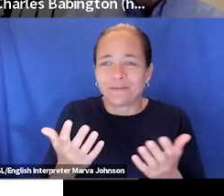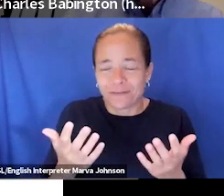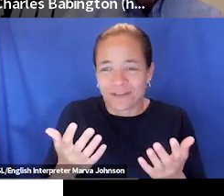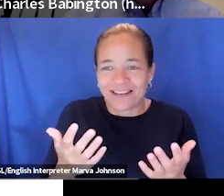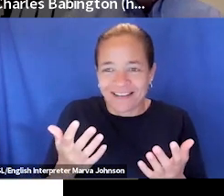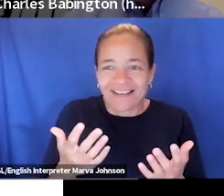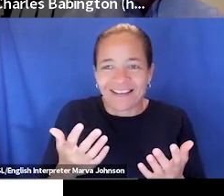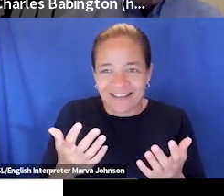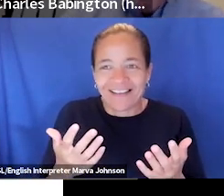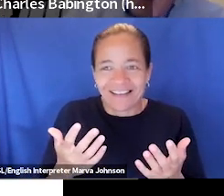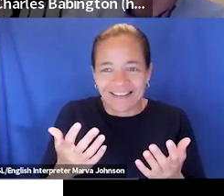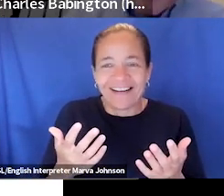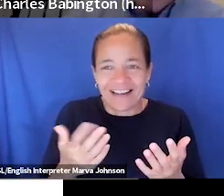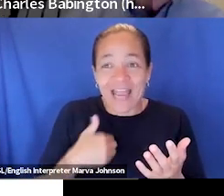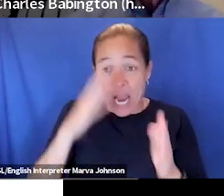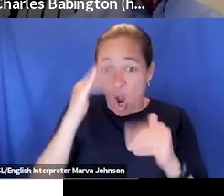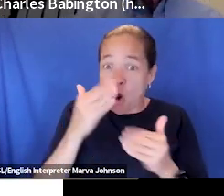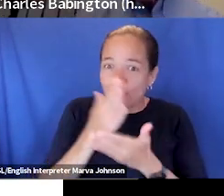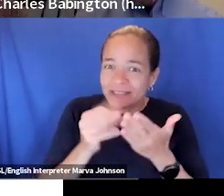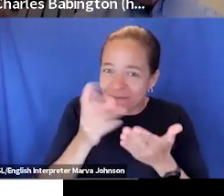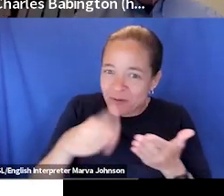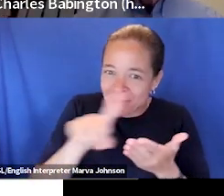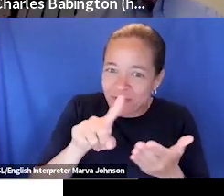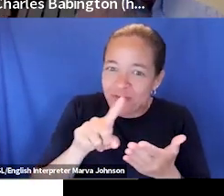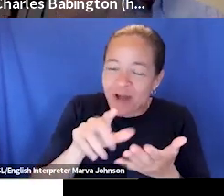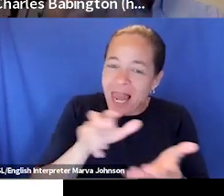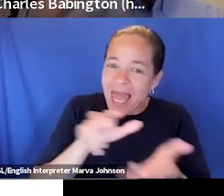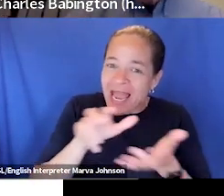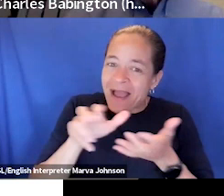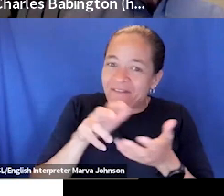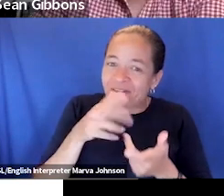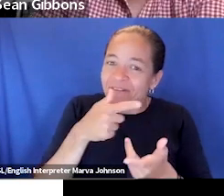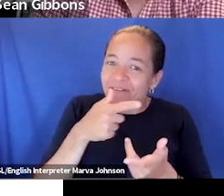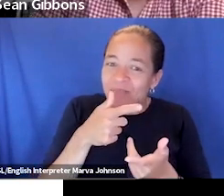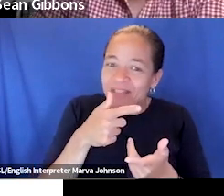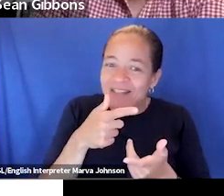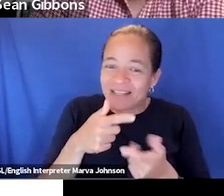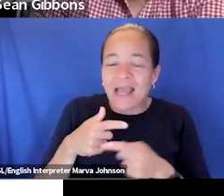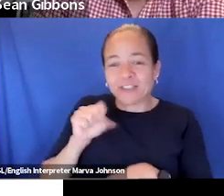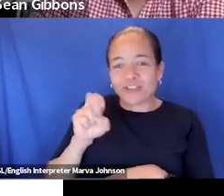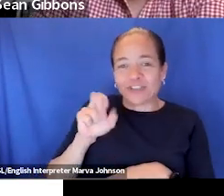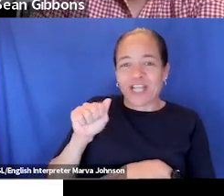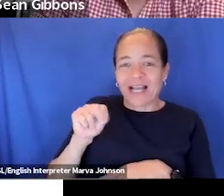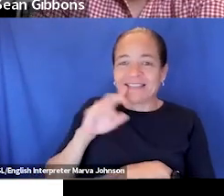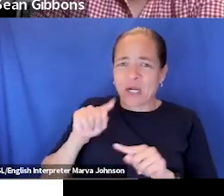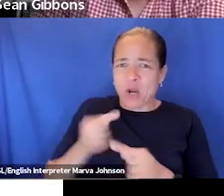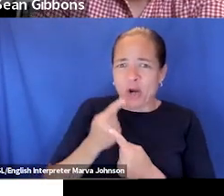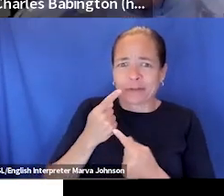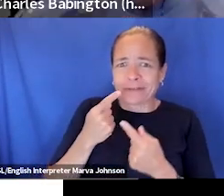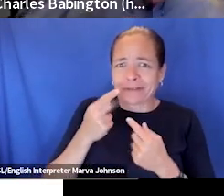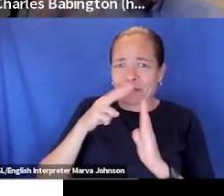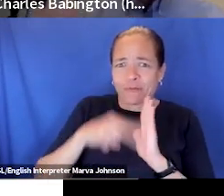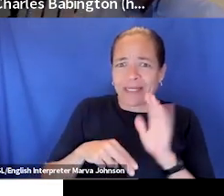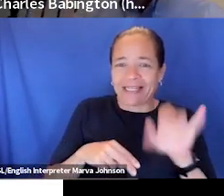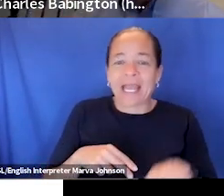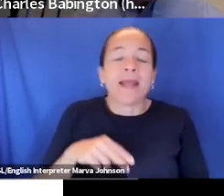is, I hope some of you laughed because it's laughable. It's a tragedy. It hurts to read. What's that? It hurts to read. It